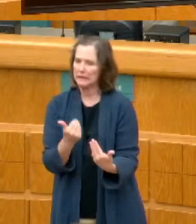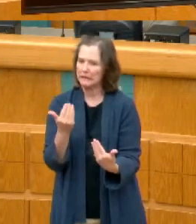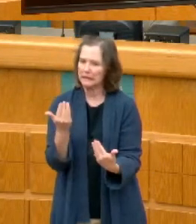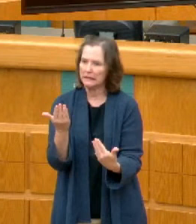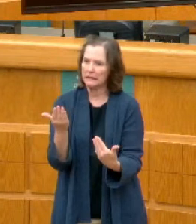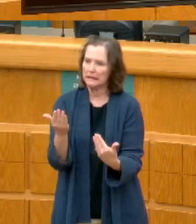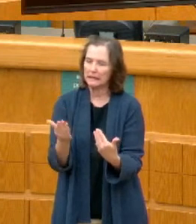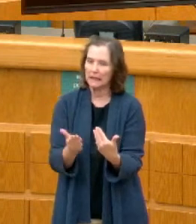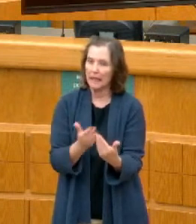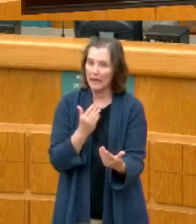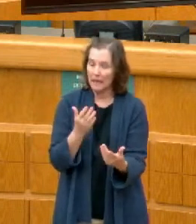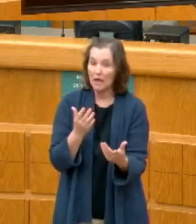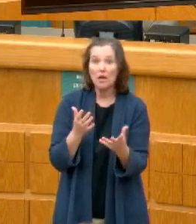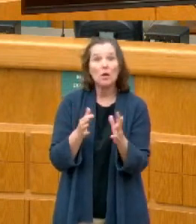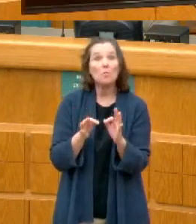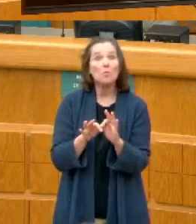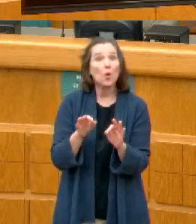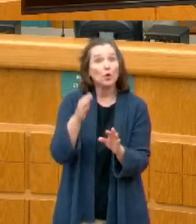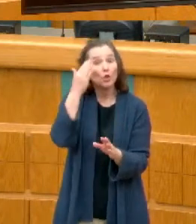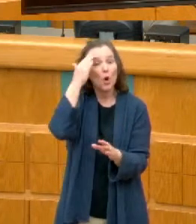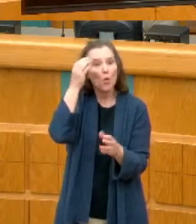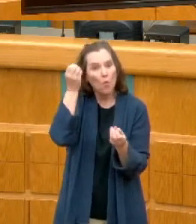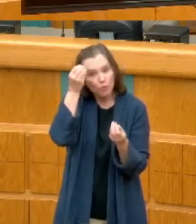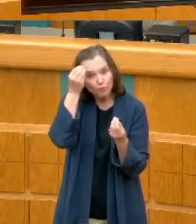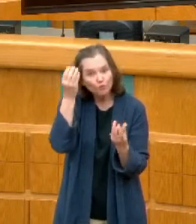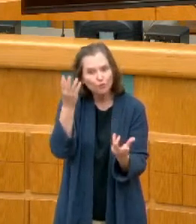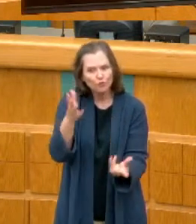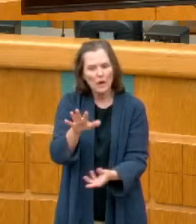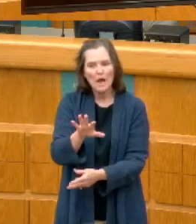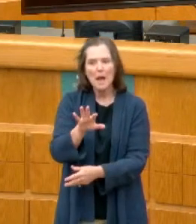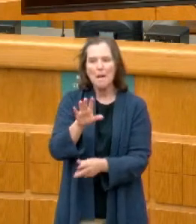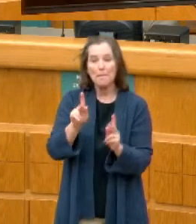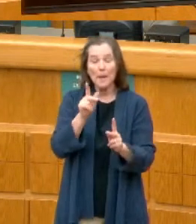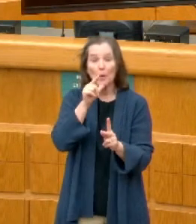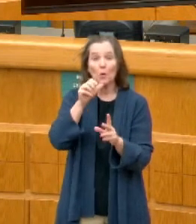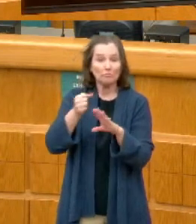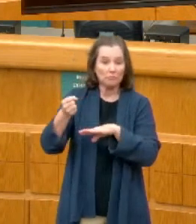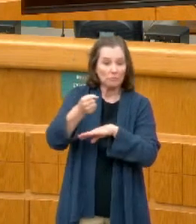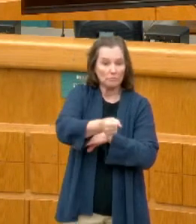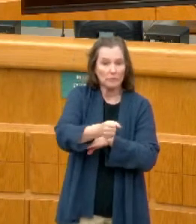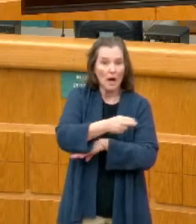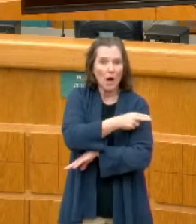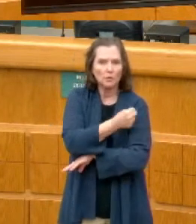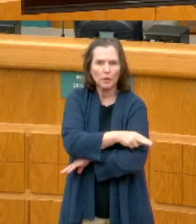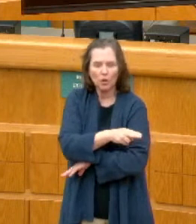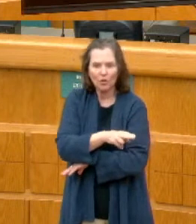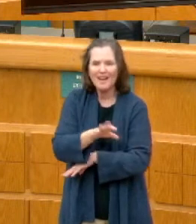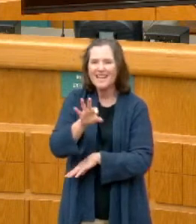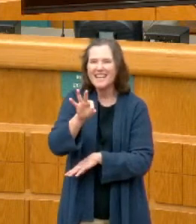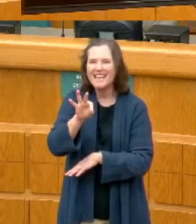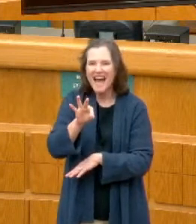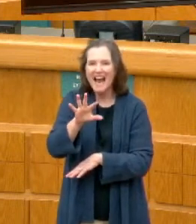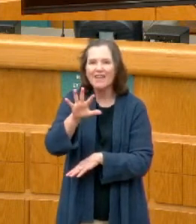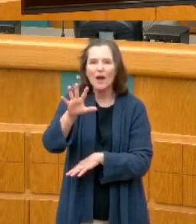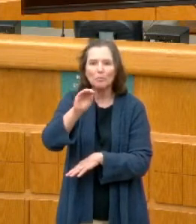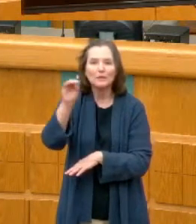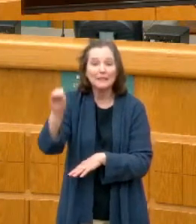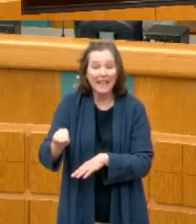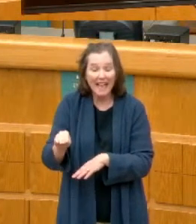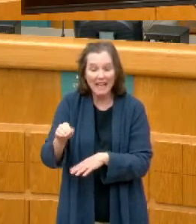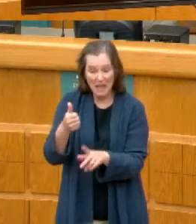again. 95 to 99% of those hospitalized in our county